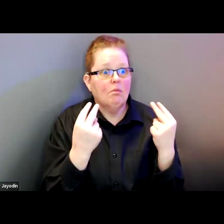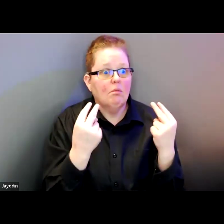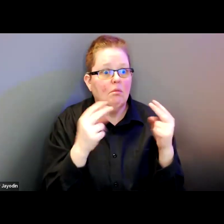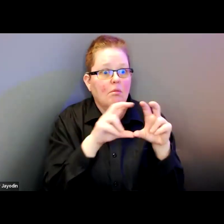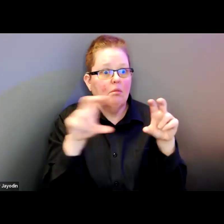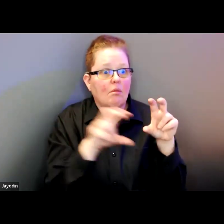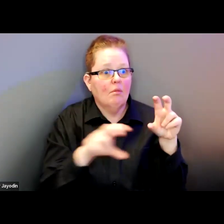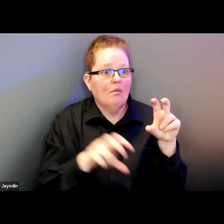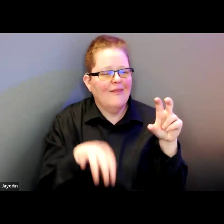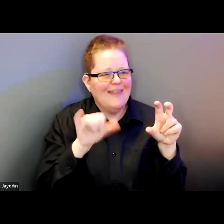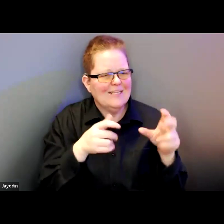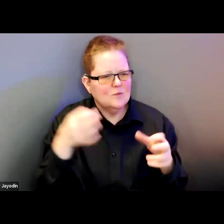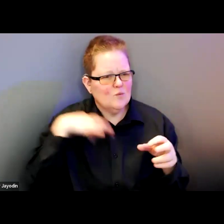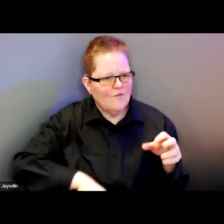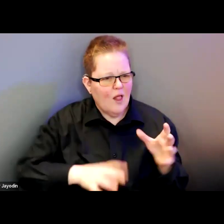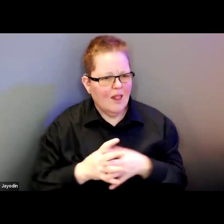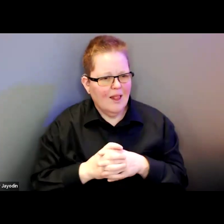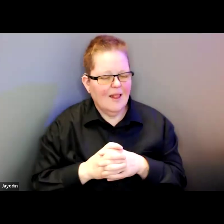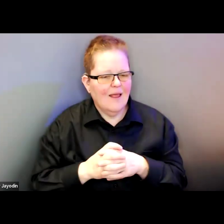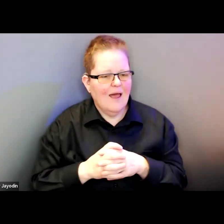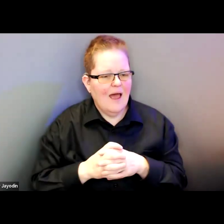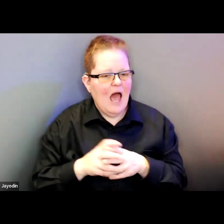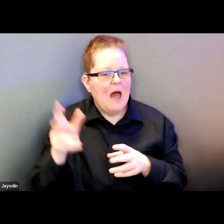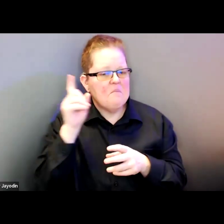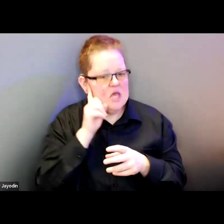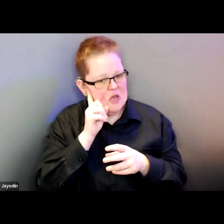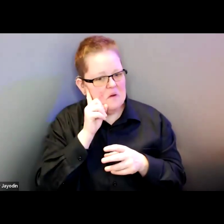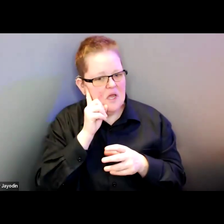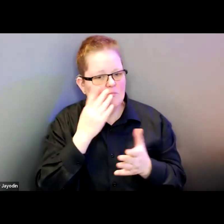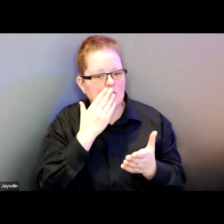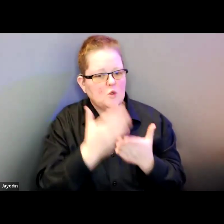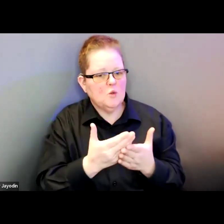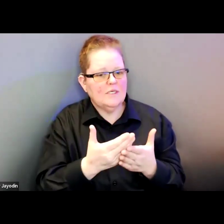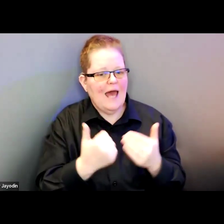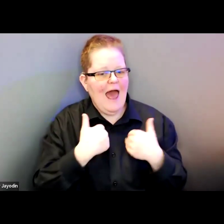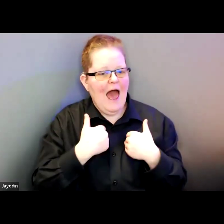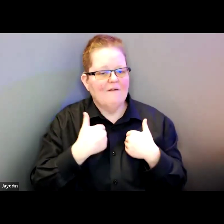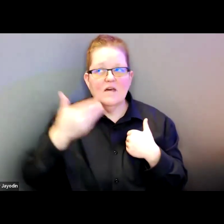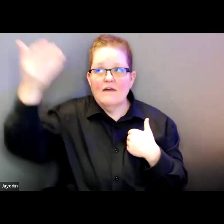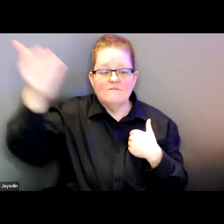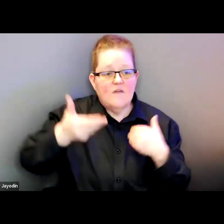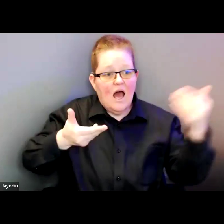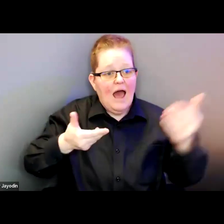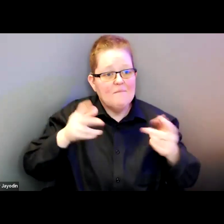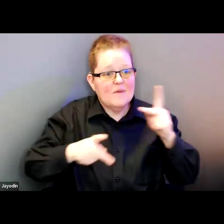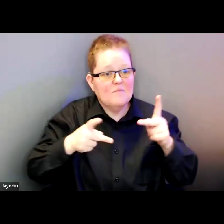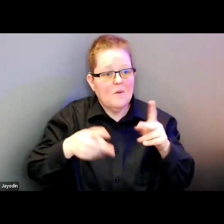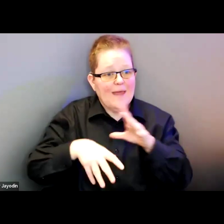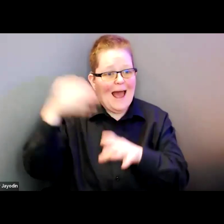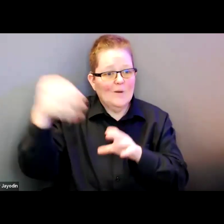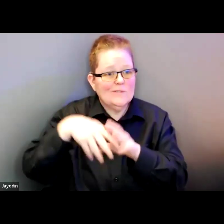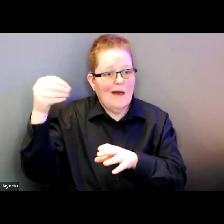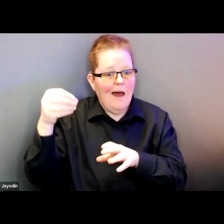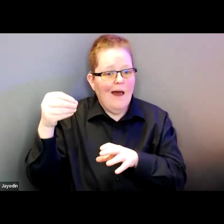thing. I'm hearing that it's good to invite outside folks to come and speak, and this is something that we'll be getting at